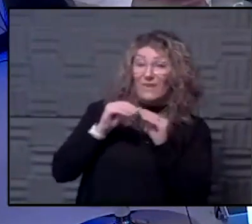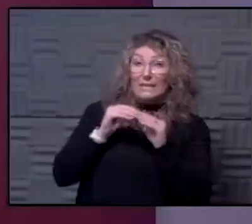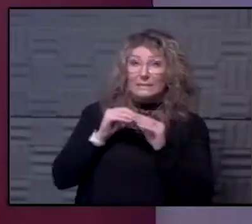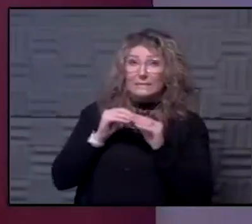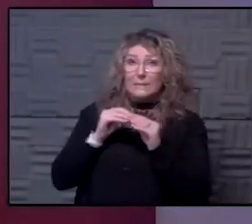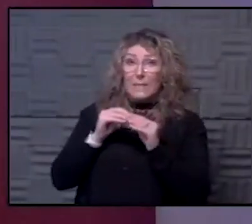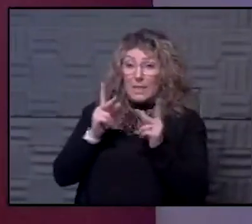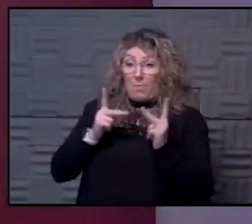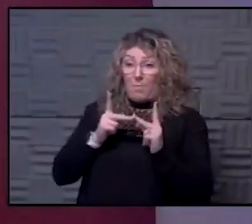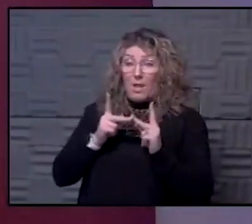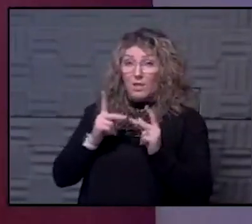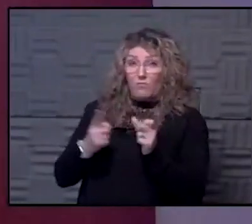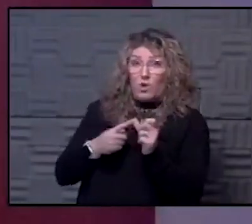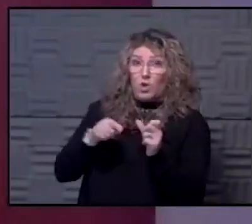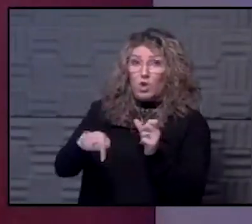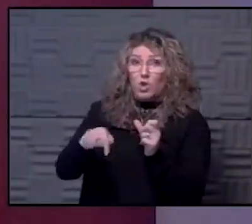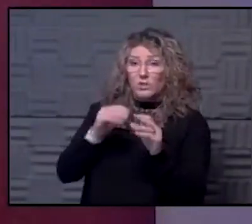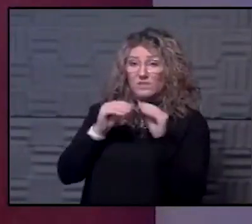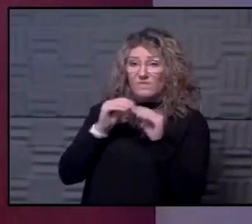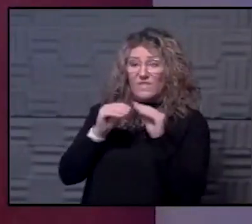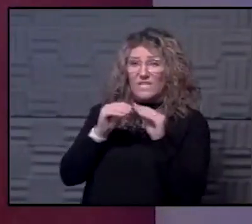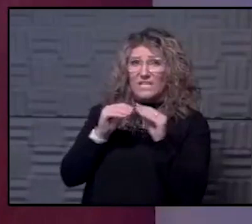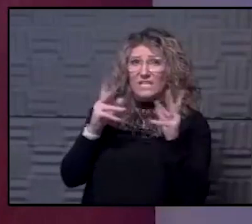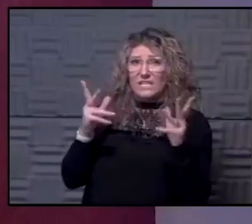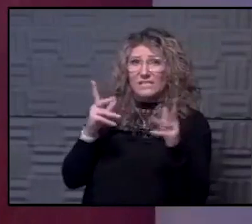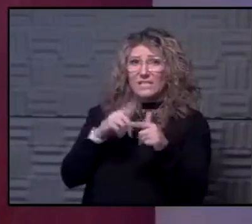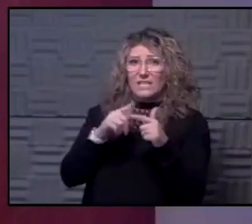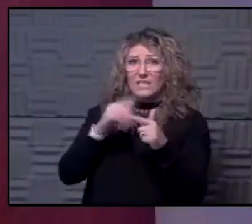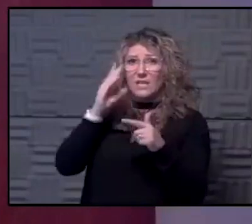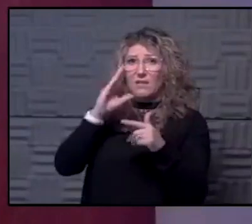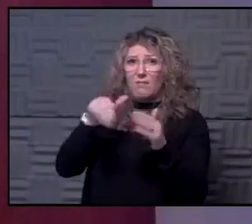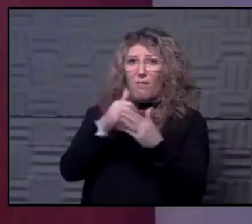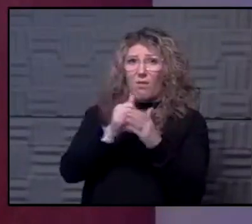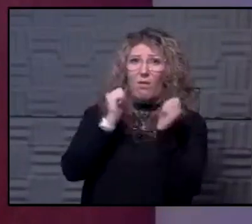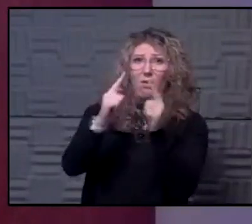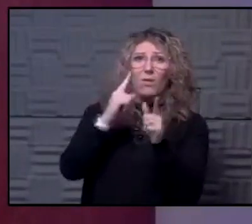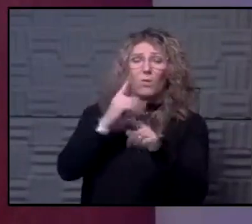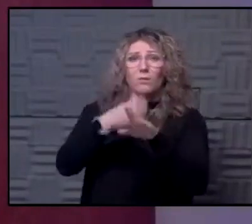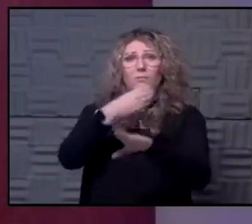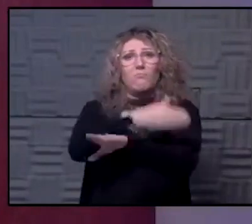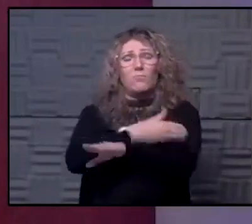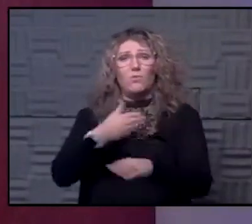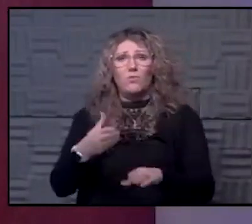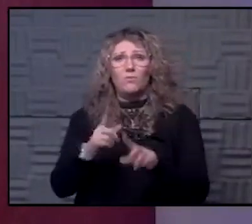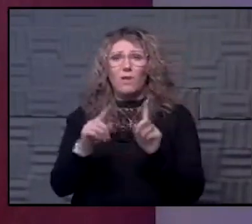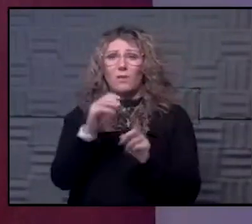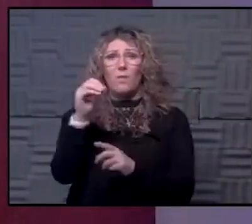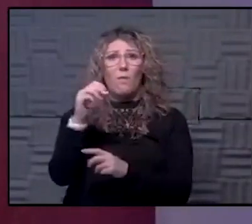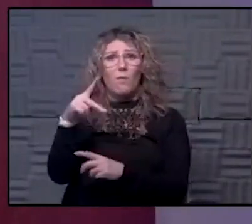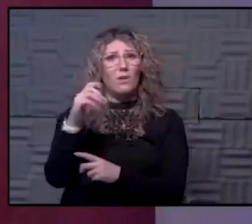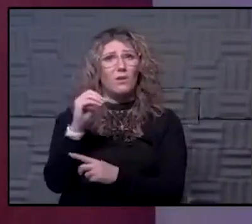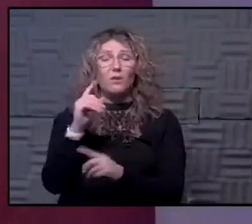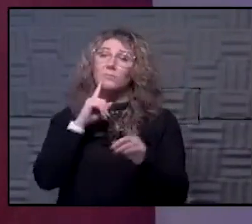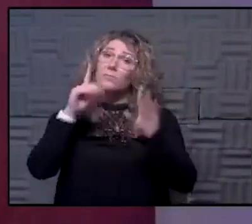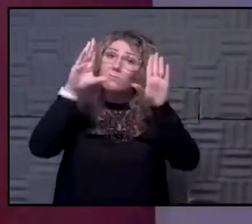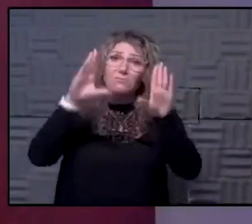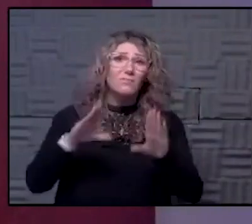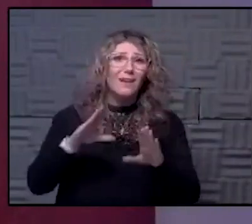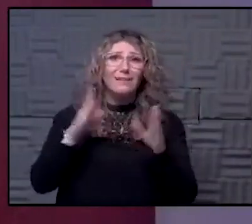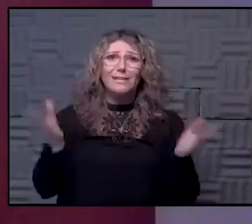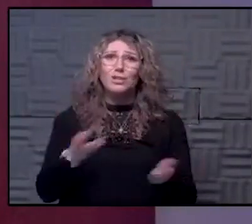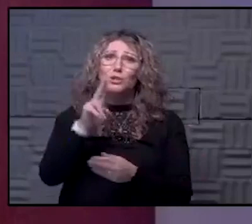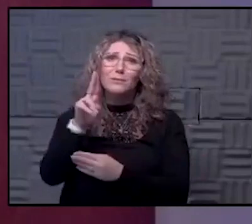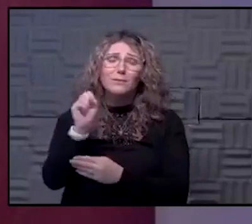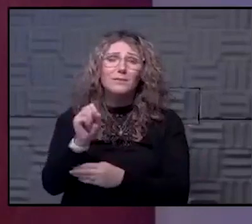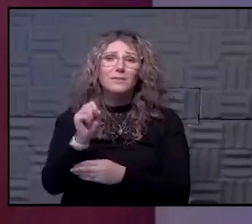and all the other stuff would have gotten Fixed. improved. Yeah. The OPOs, there are some great ones in the country, and there are some that can